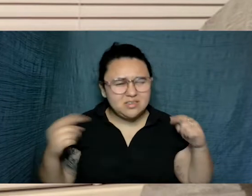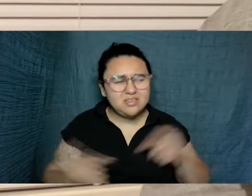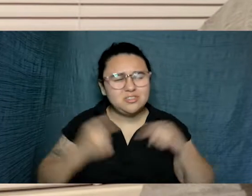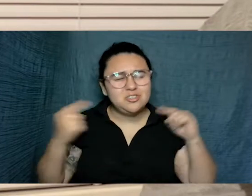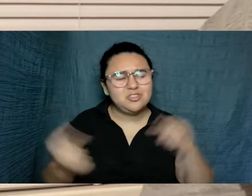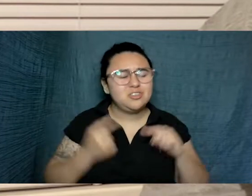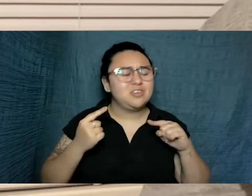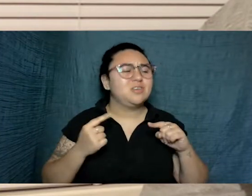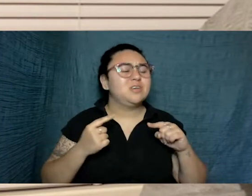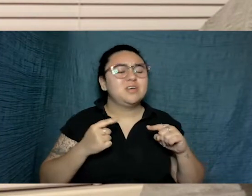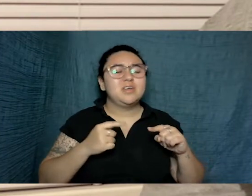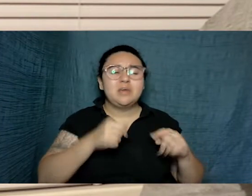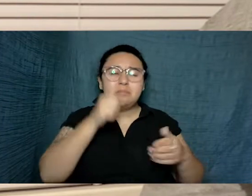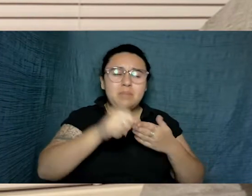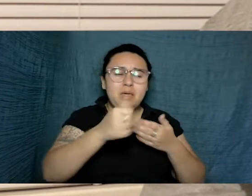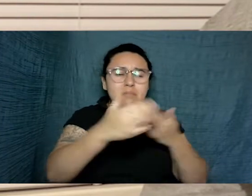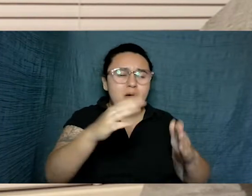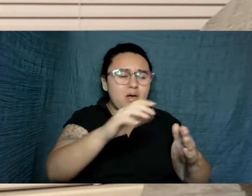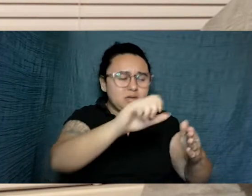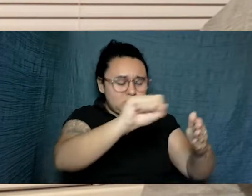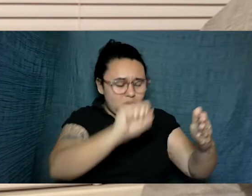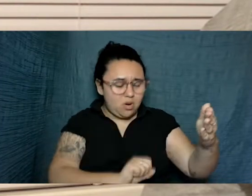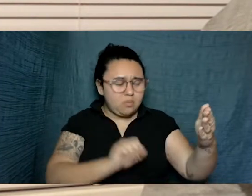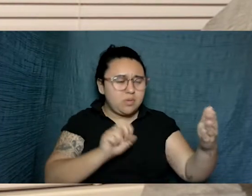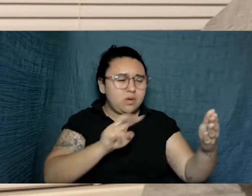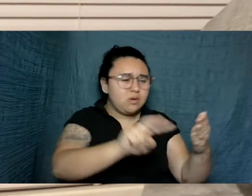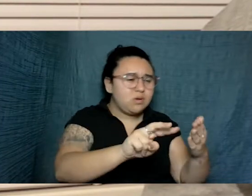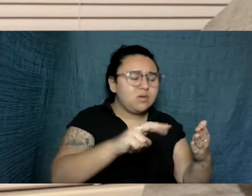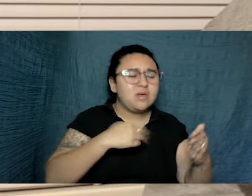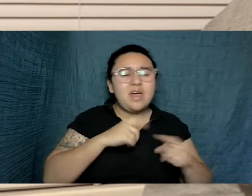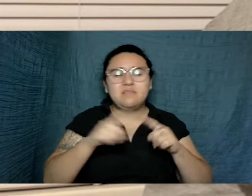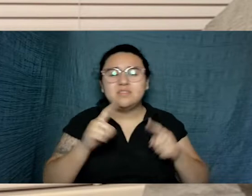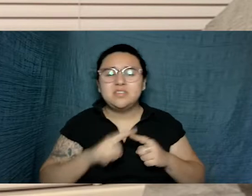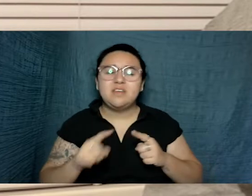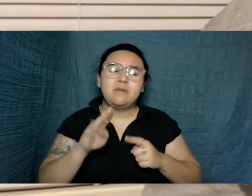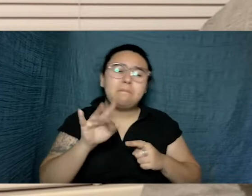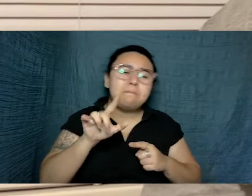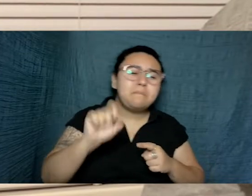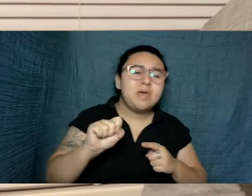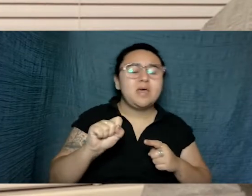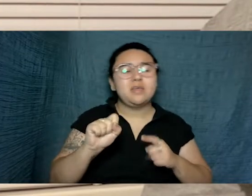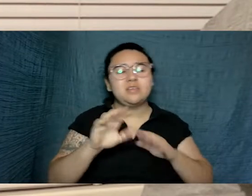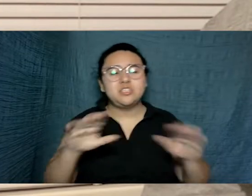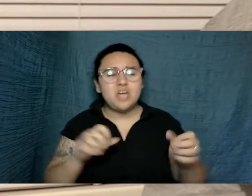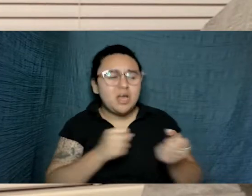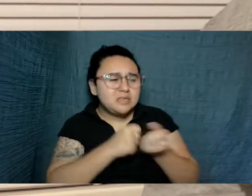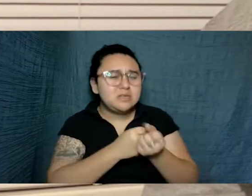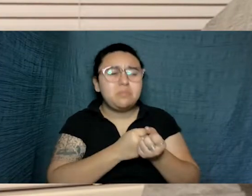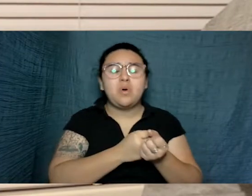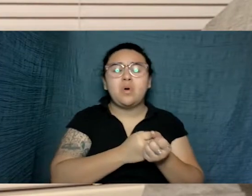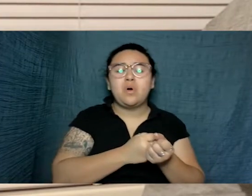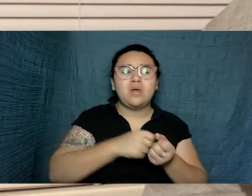found, almost lost among the overdue phone bills and traffic summons and child support collection notices, a citation for